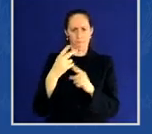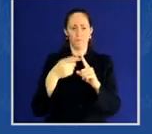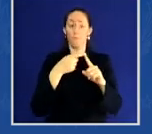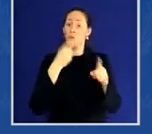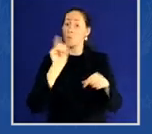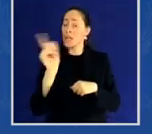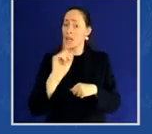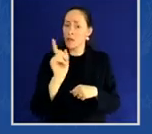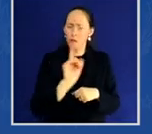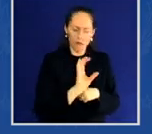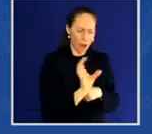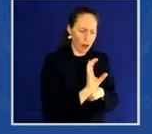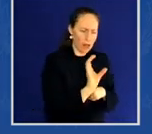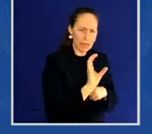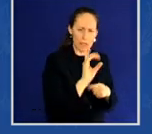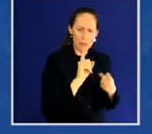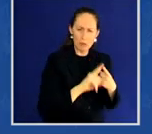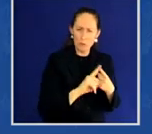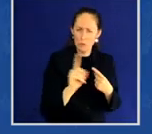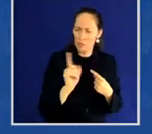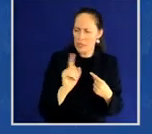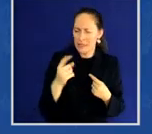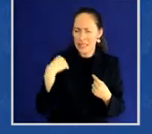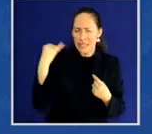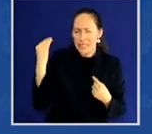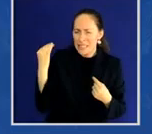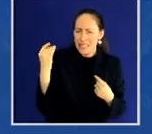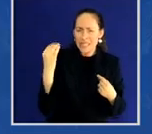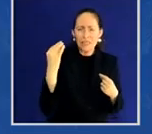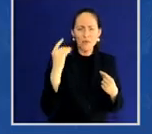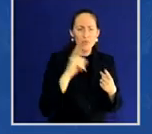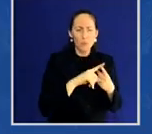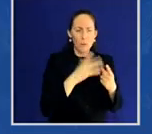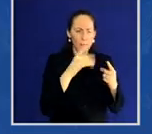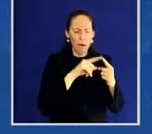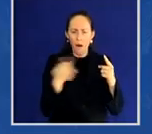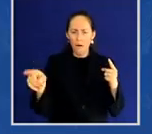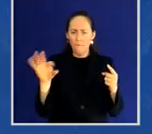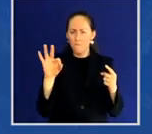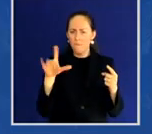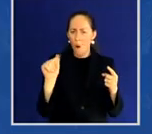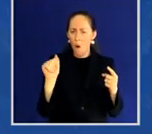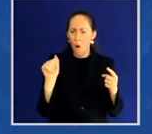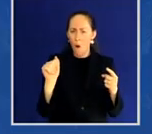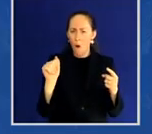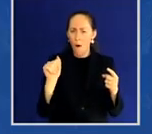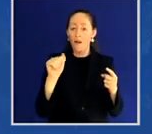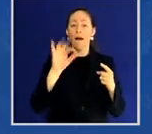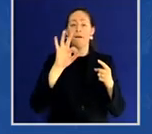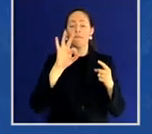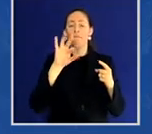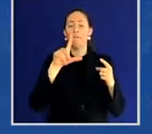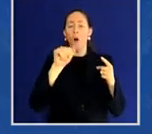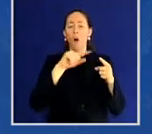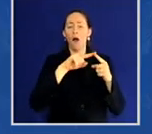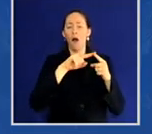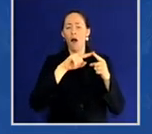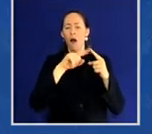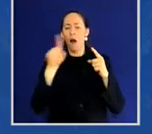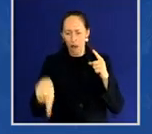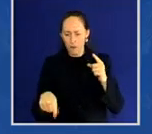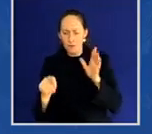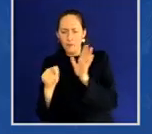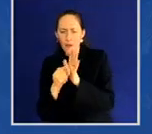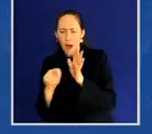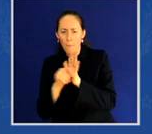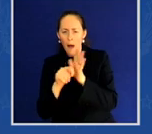another line going from in Florida down to Tampa, another line. If we had moved, Gov, we'd have that